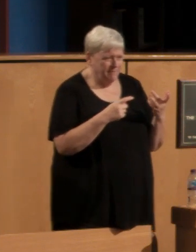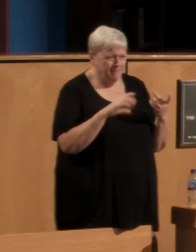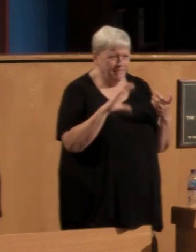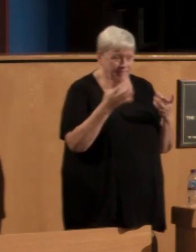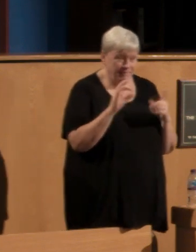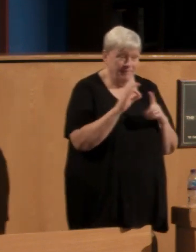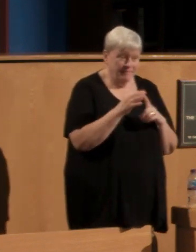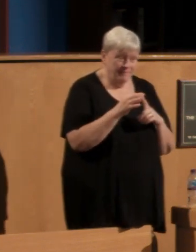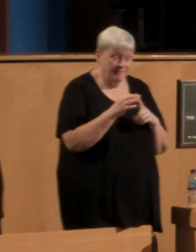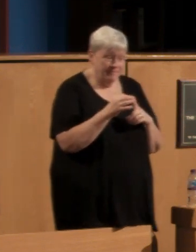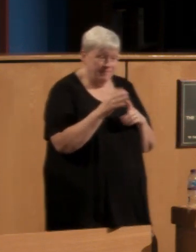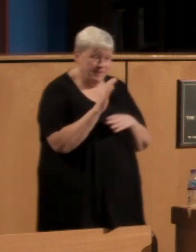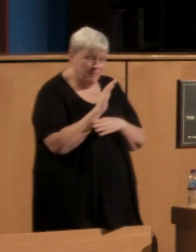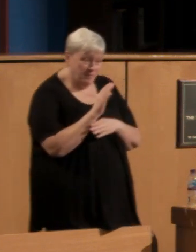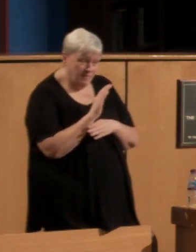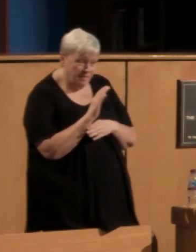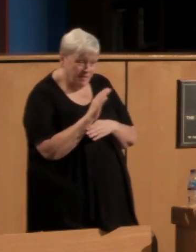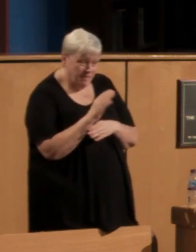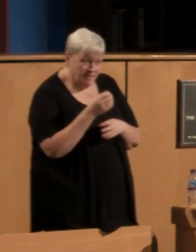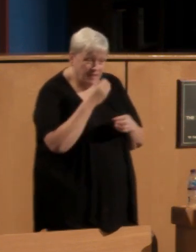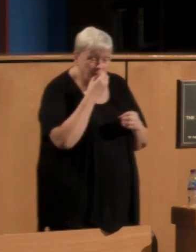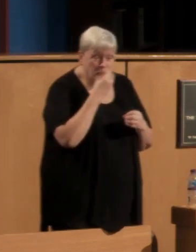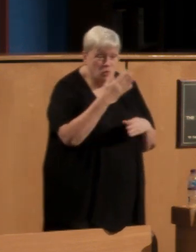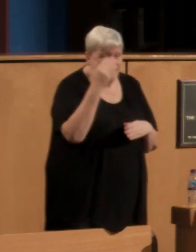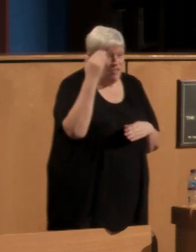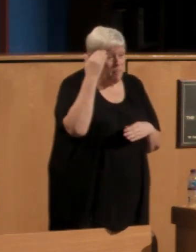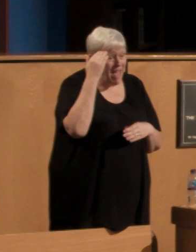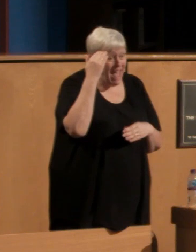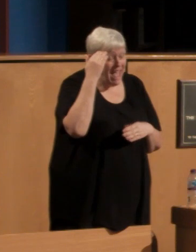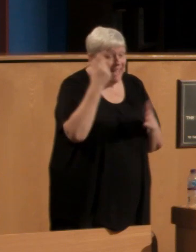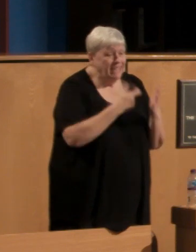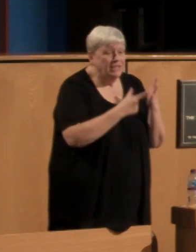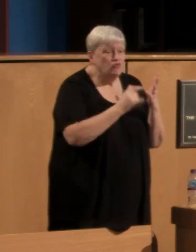brought up the movie A Beautiful Mind with Russell Crowe. Familiar?